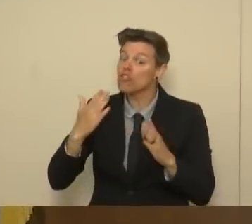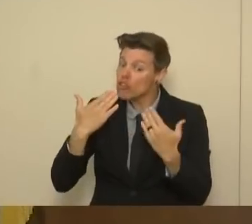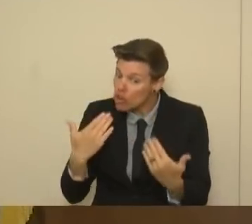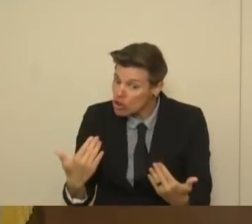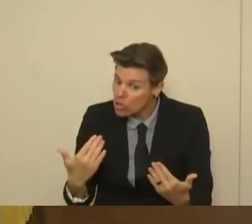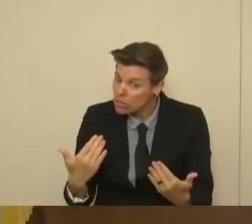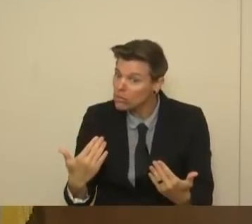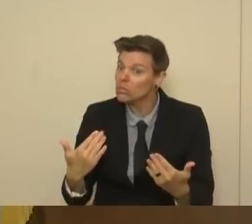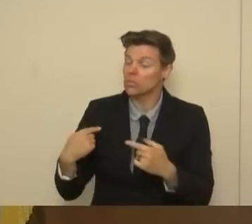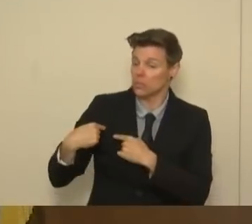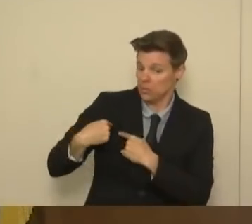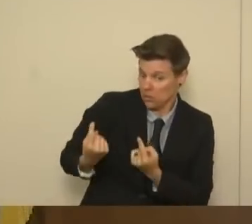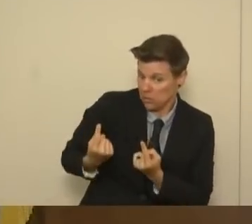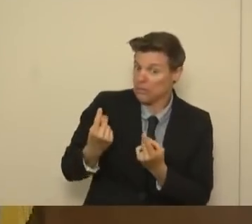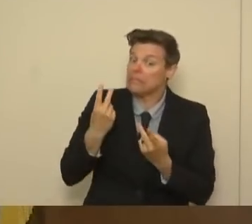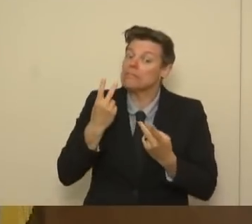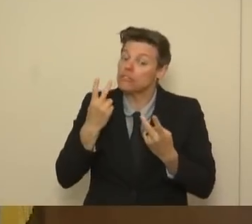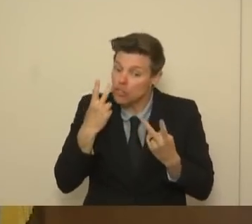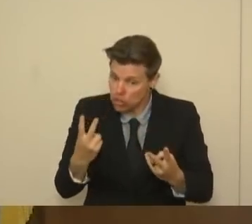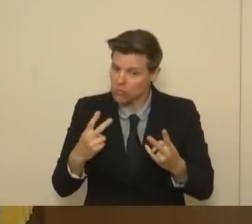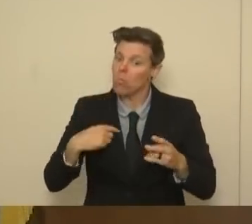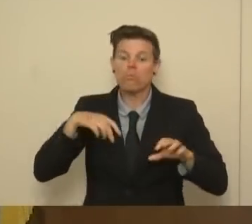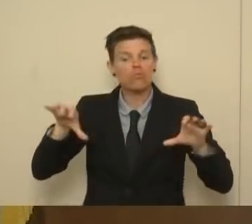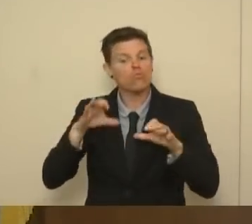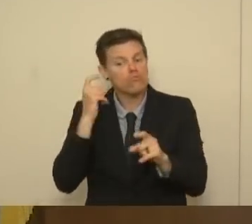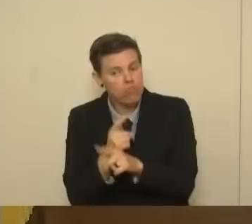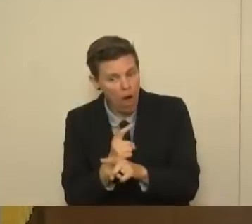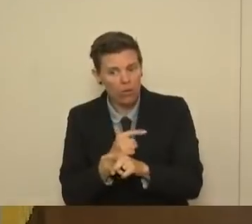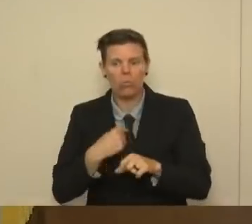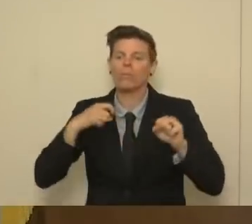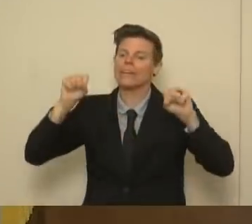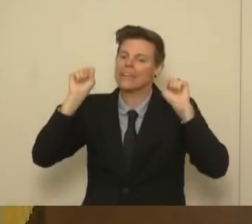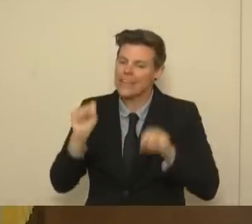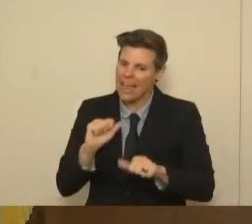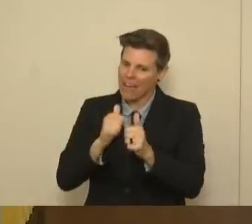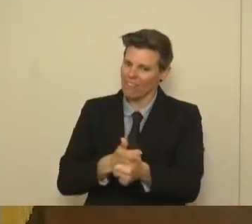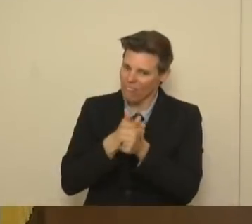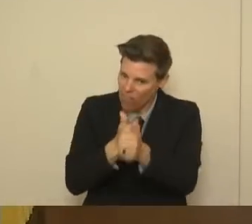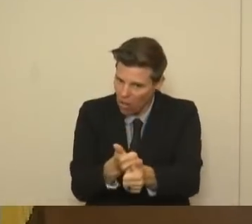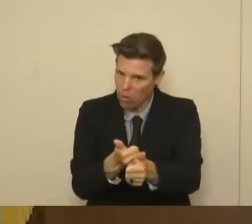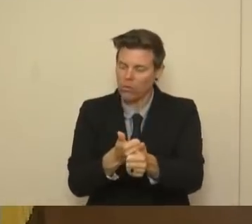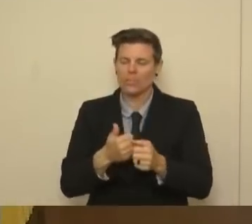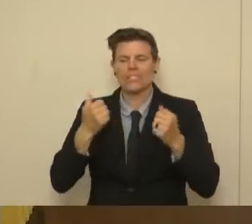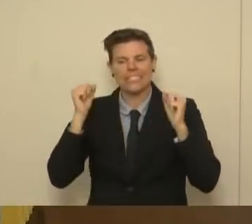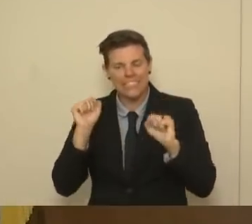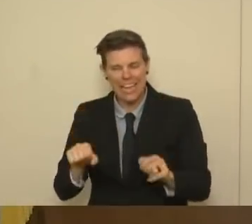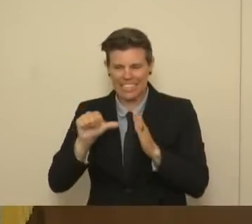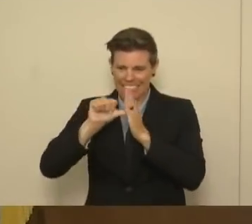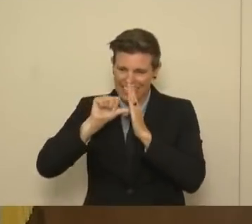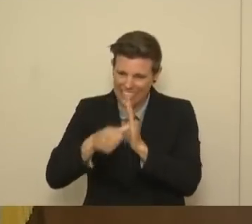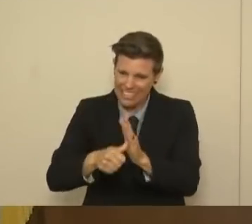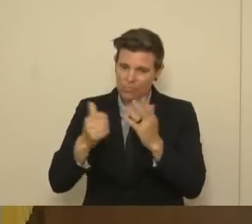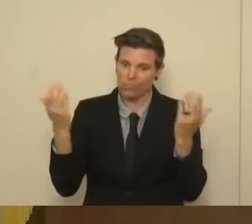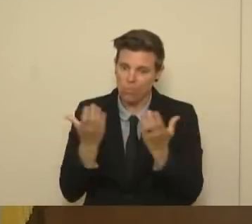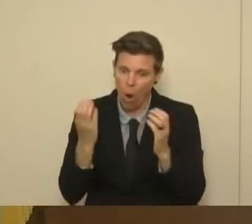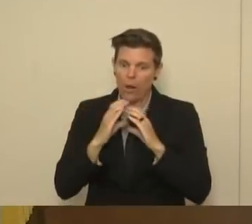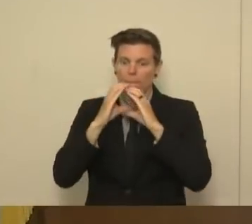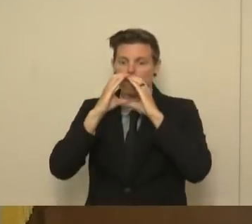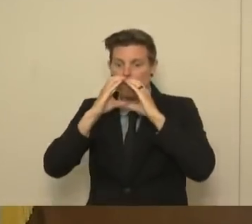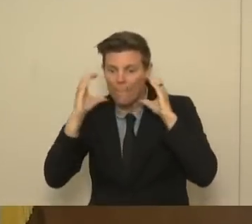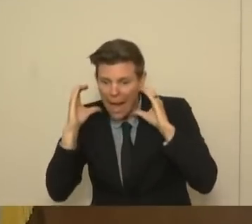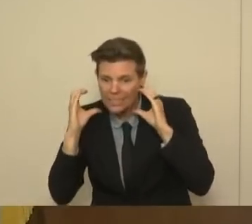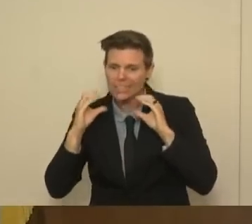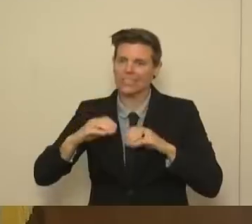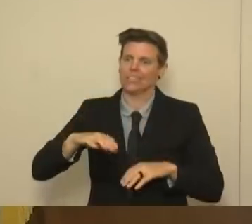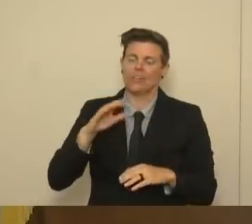we are not there. I need younger people to do better at mask wearing, not socially gathering, not having backyard parties.